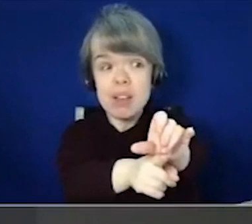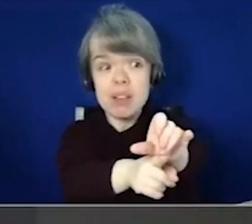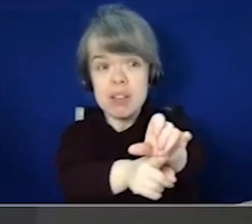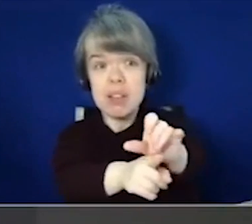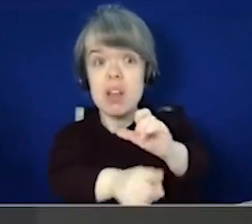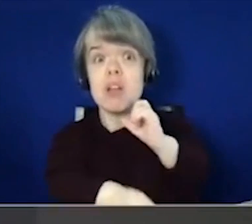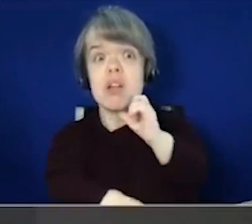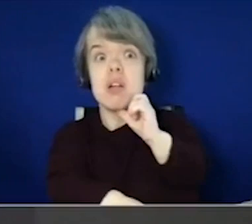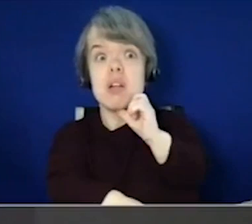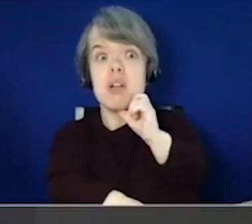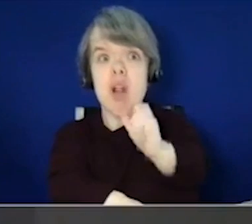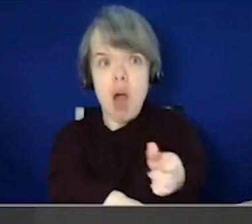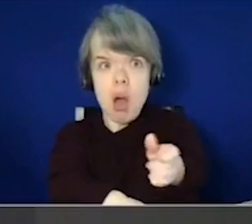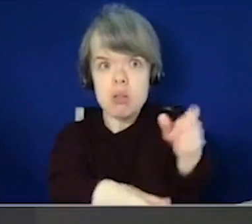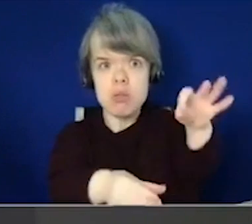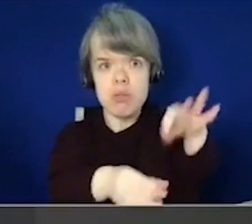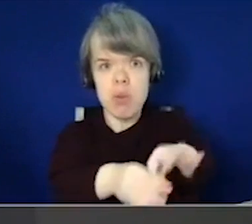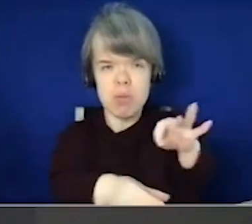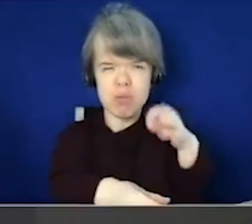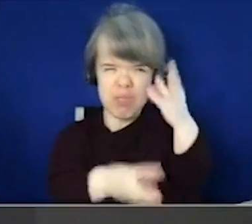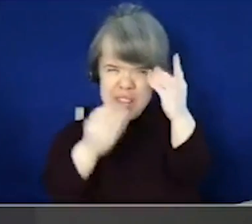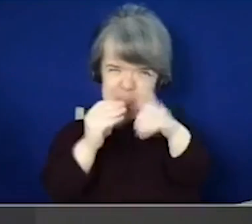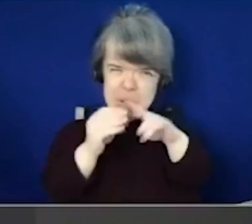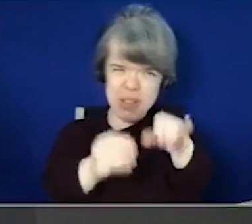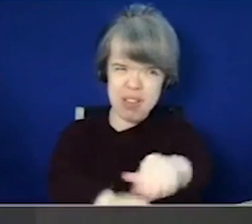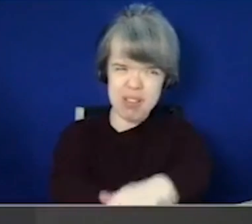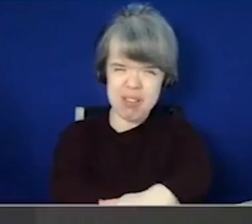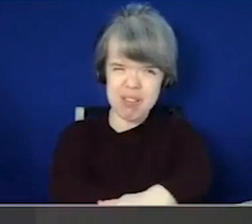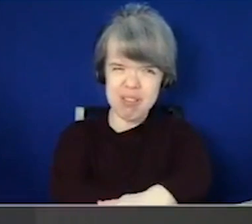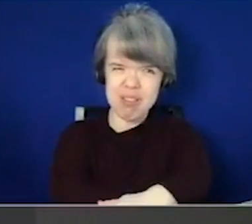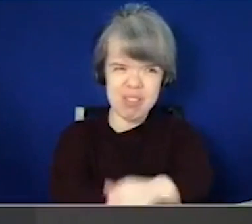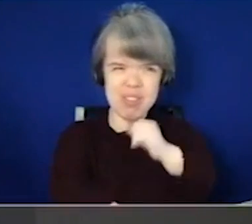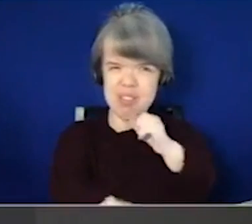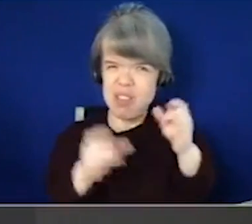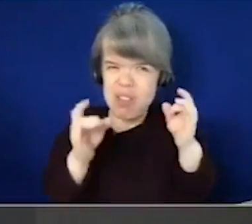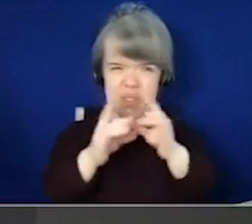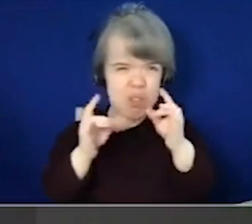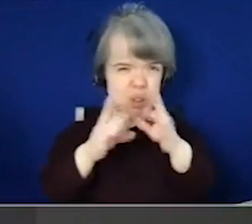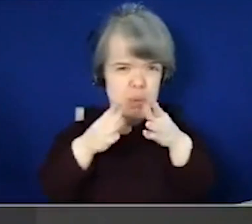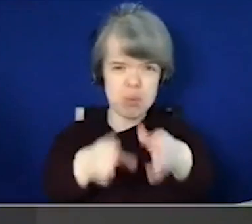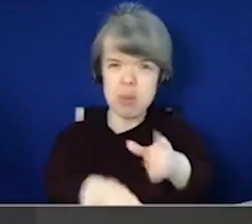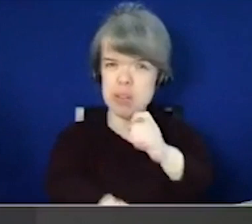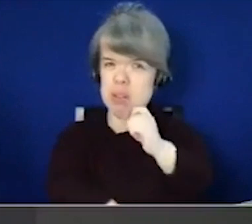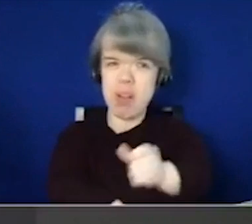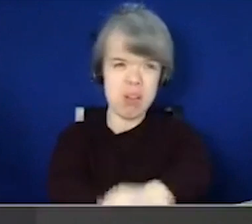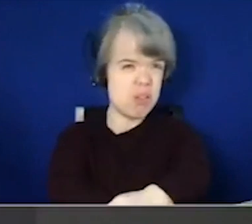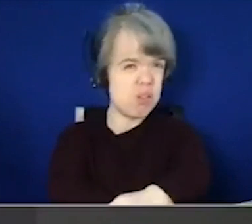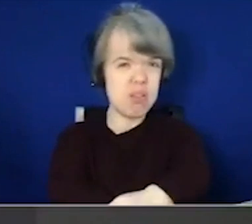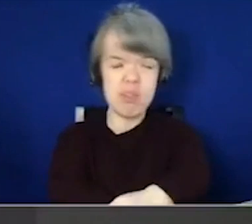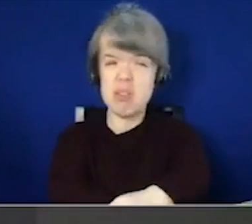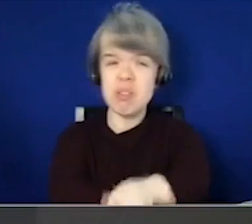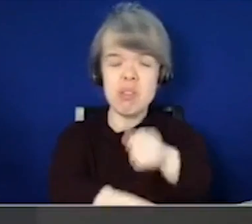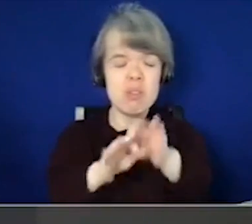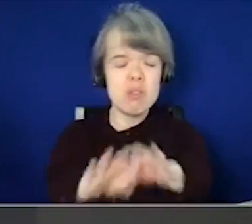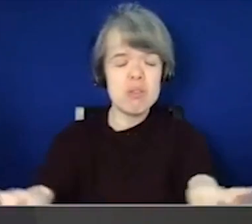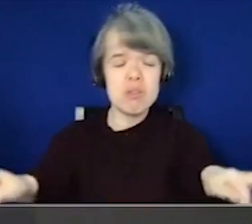Think about that. That's not the Starbucks way. So it's critically